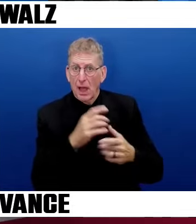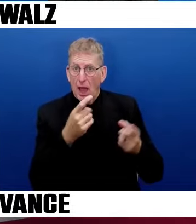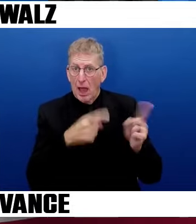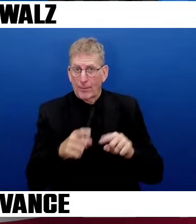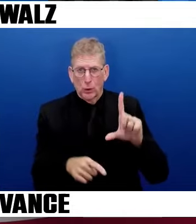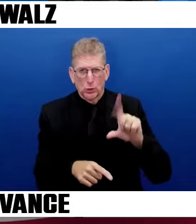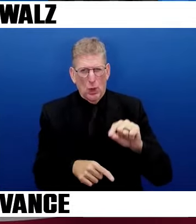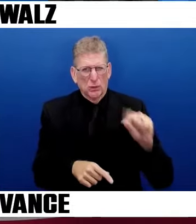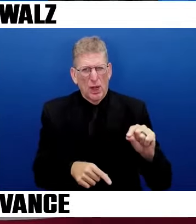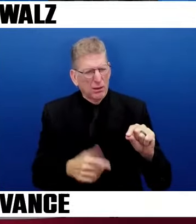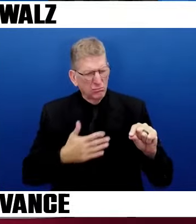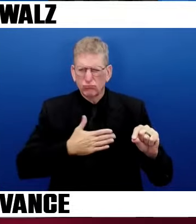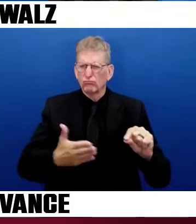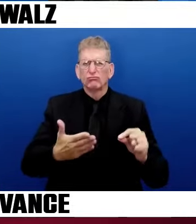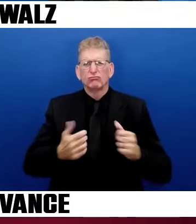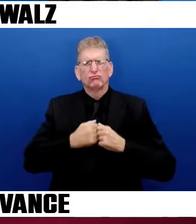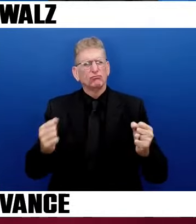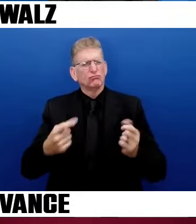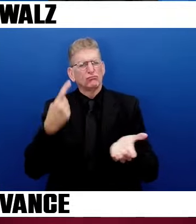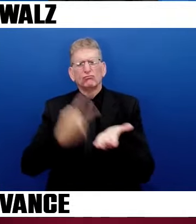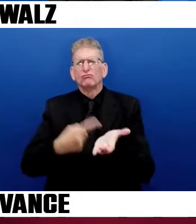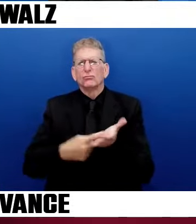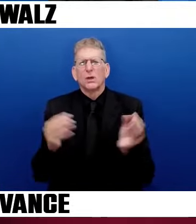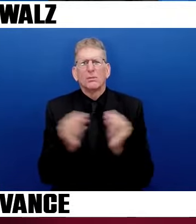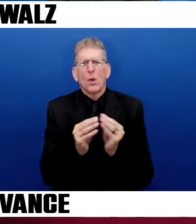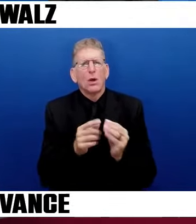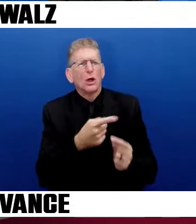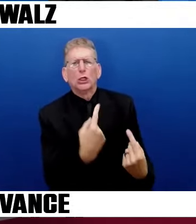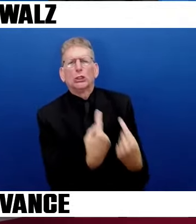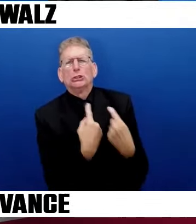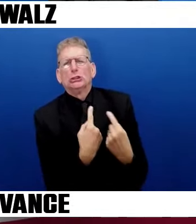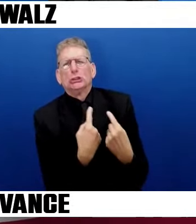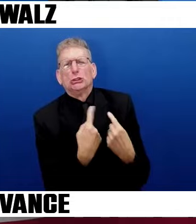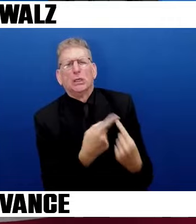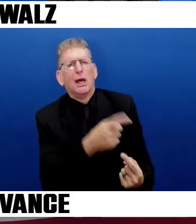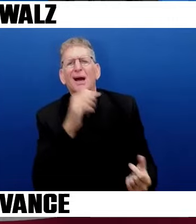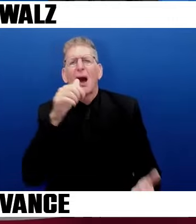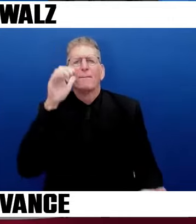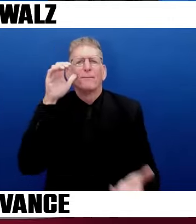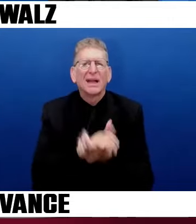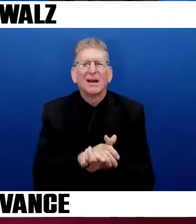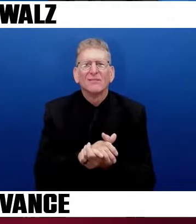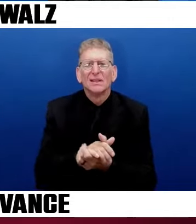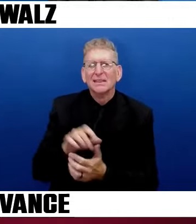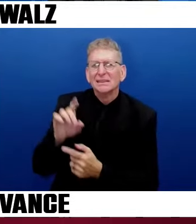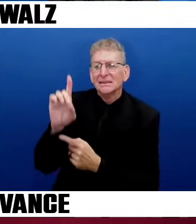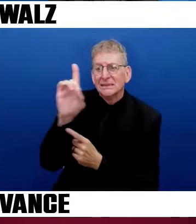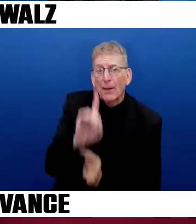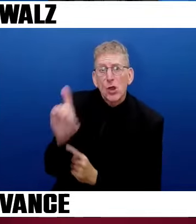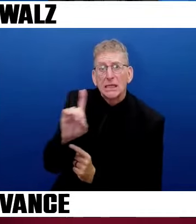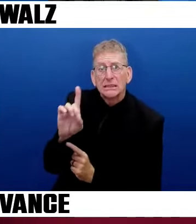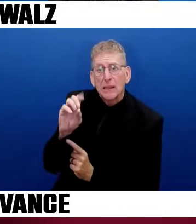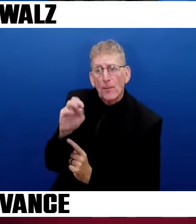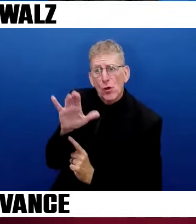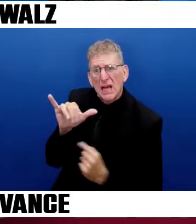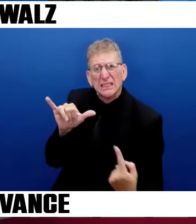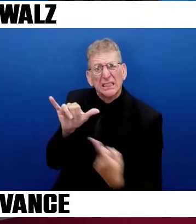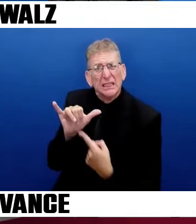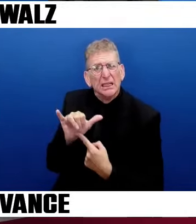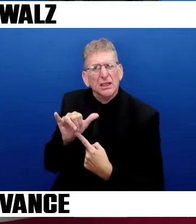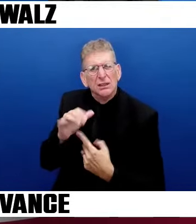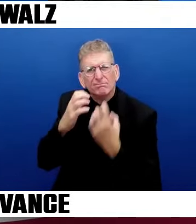us for not believing in democracy. The most sacred right under the United States democracy is the First Amendment. You yourself have